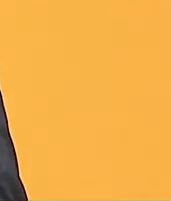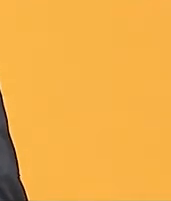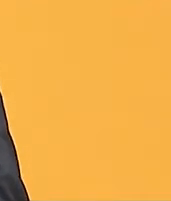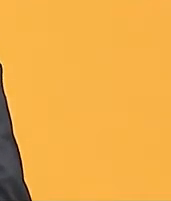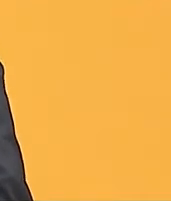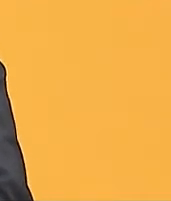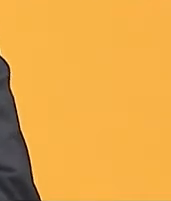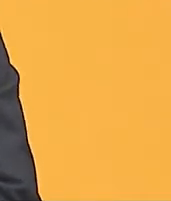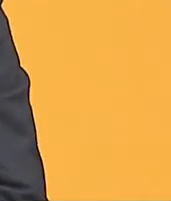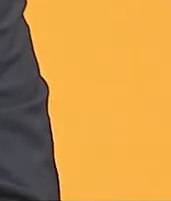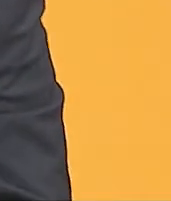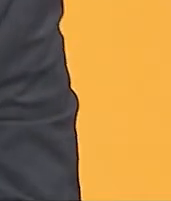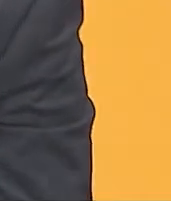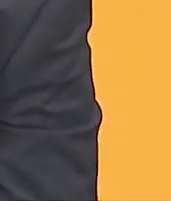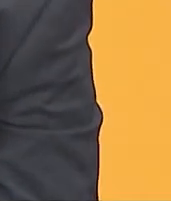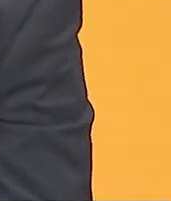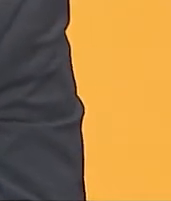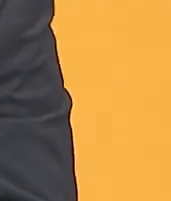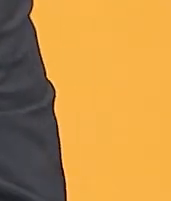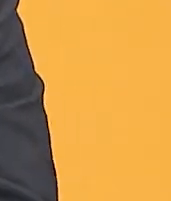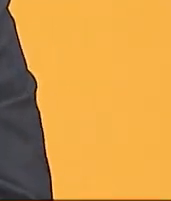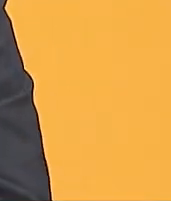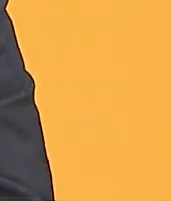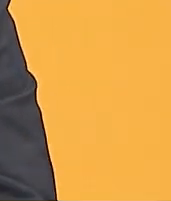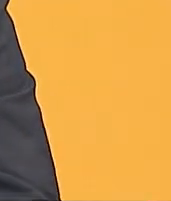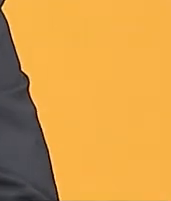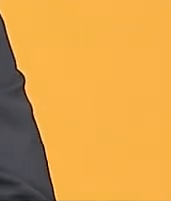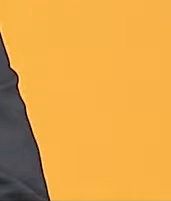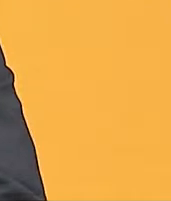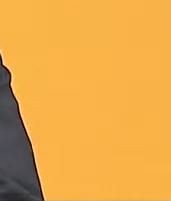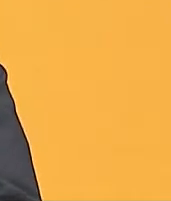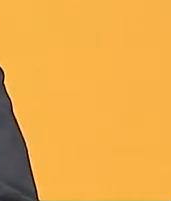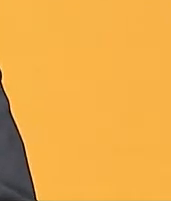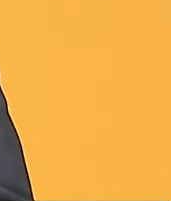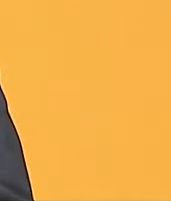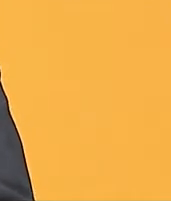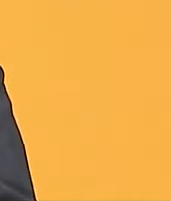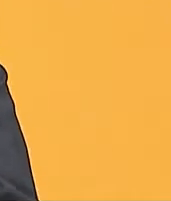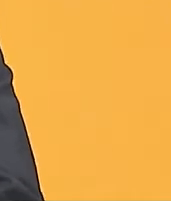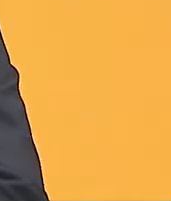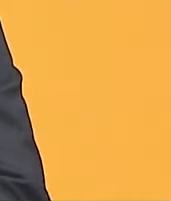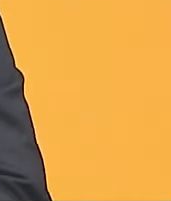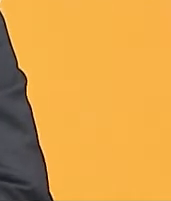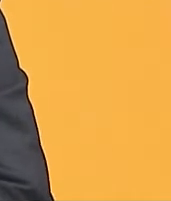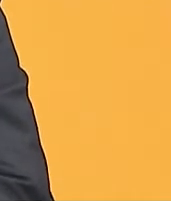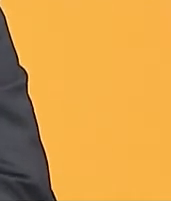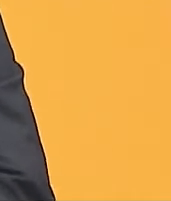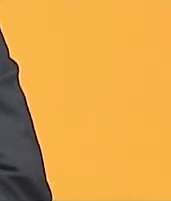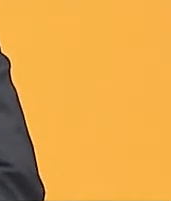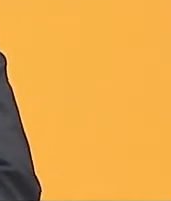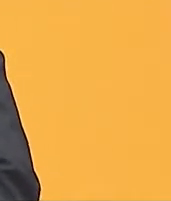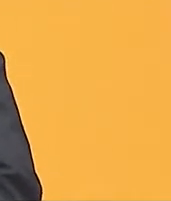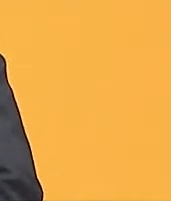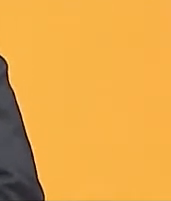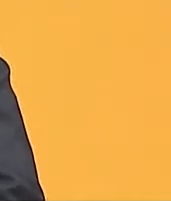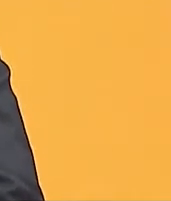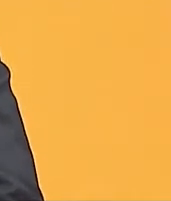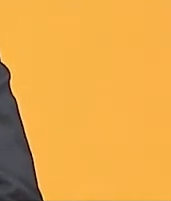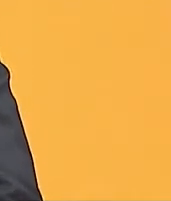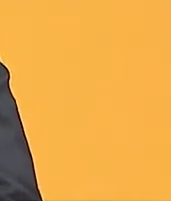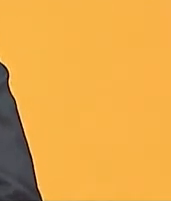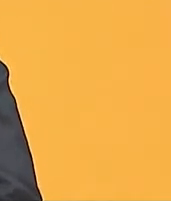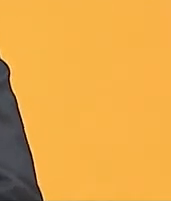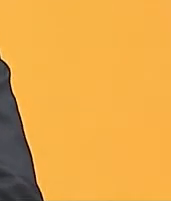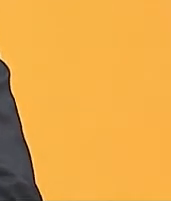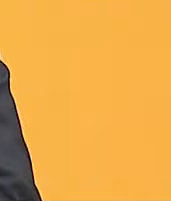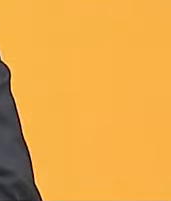themselves. That is when what remains now, it can be remitted to the treasury. But that percentage must also be